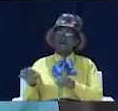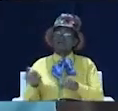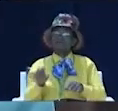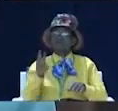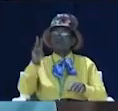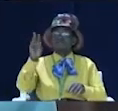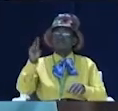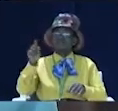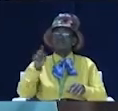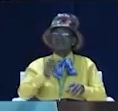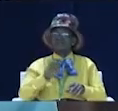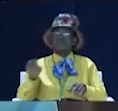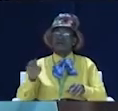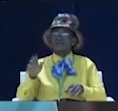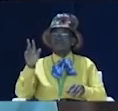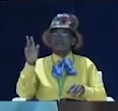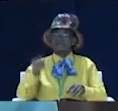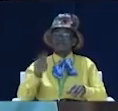Acts 16:25 to the end.